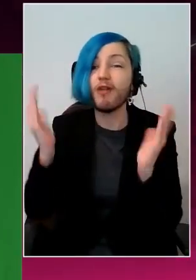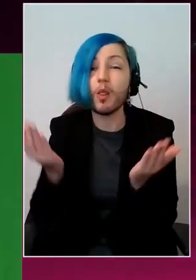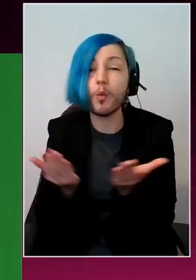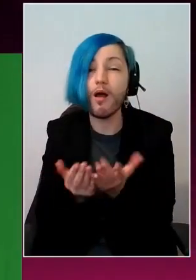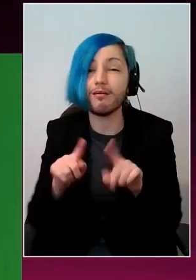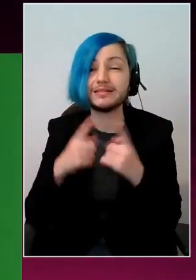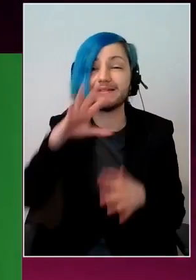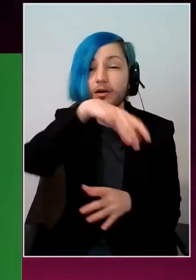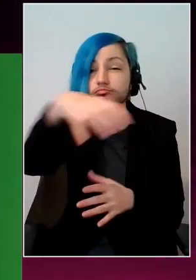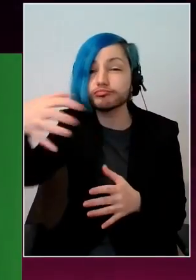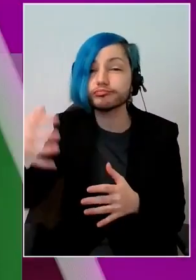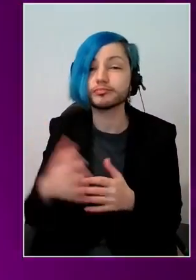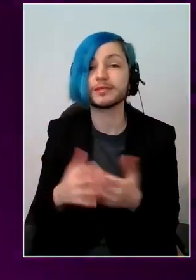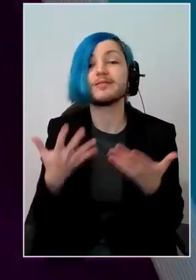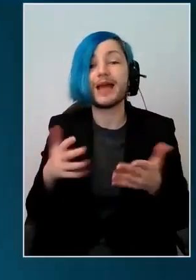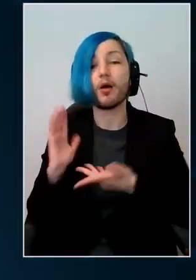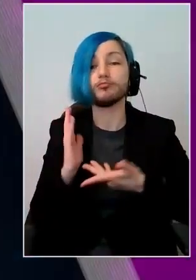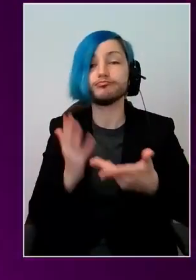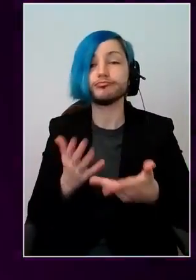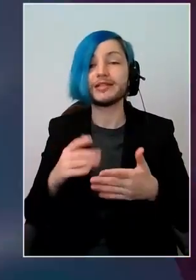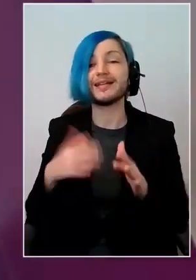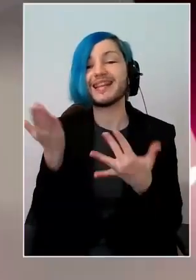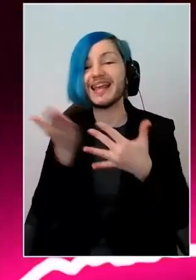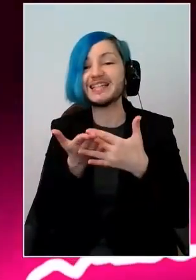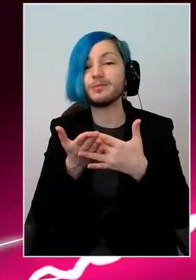for Intermediate Apprentice of the Year.